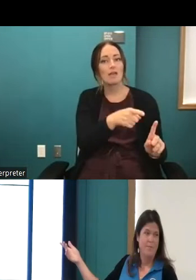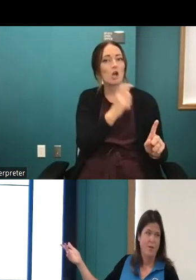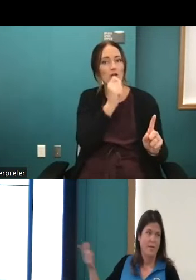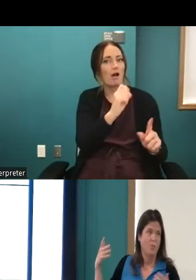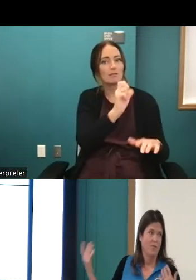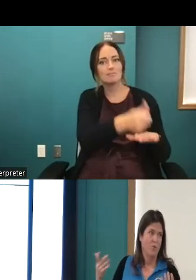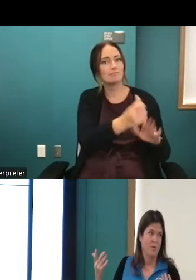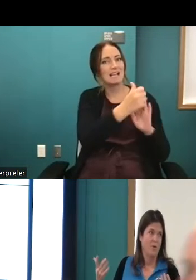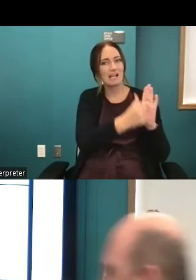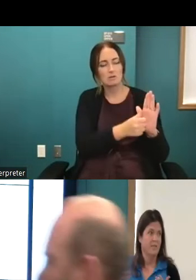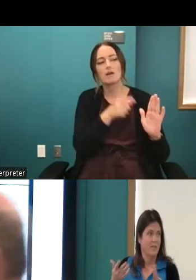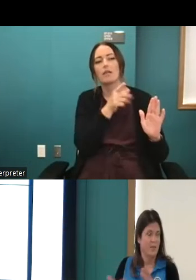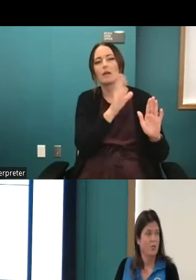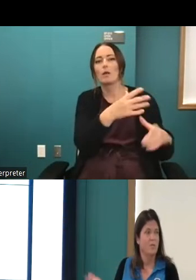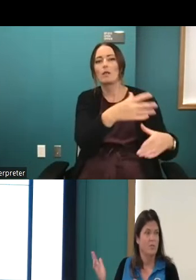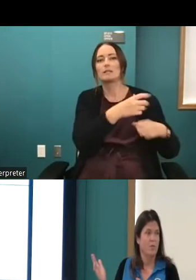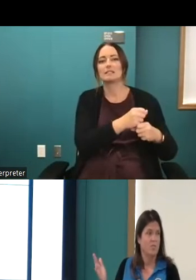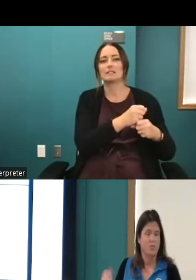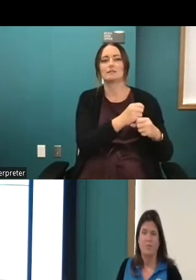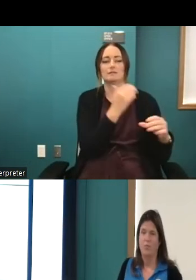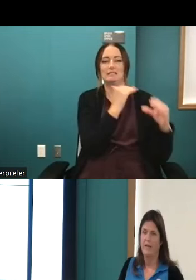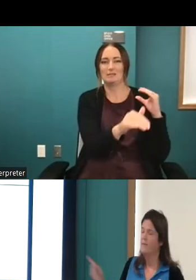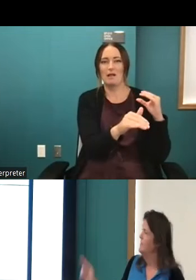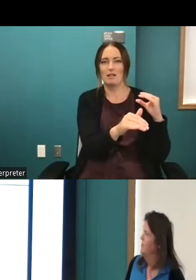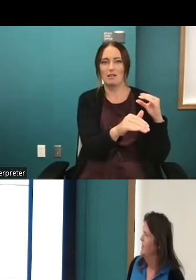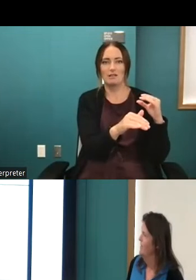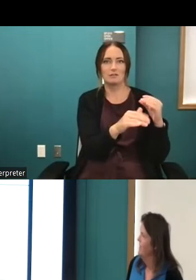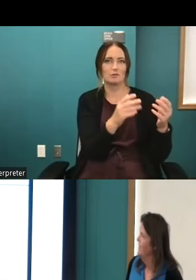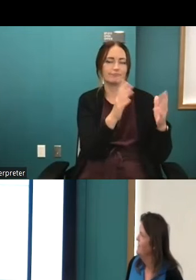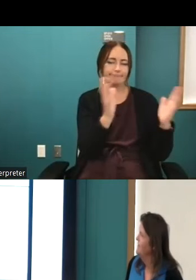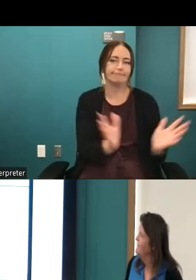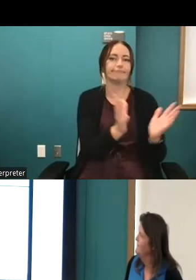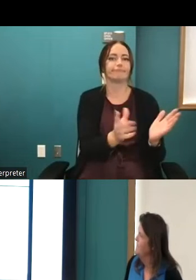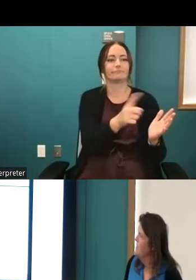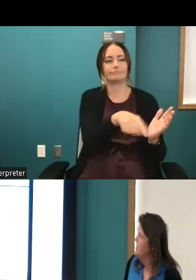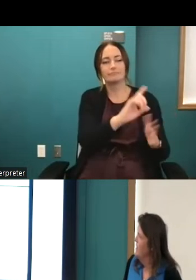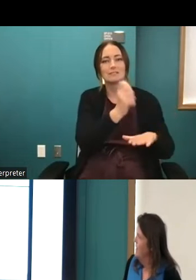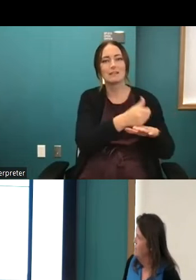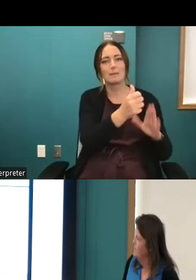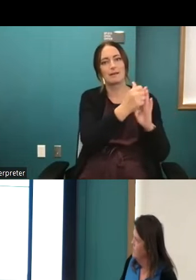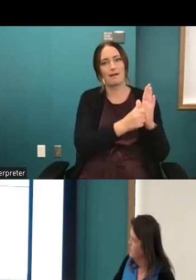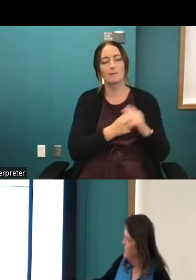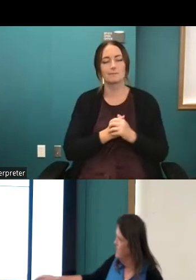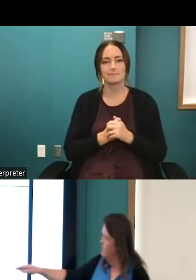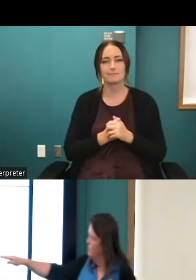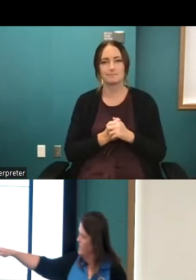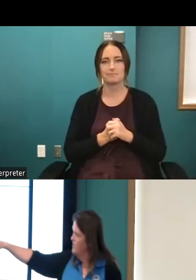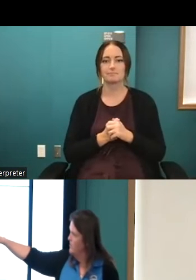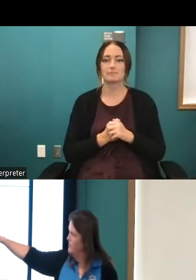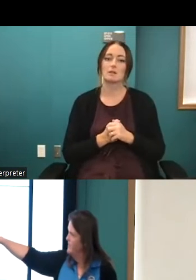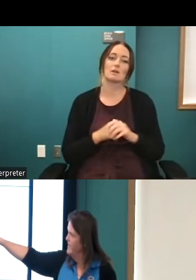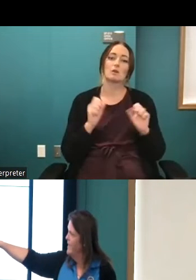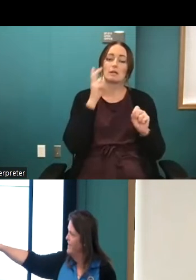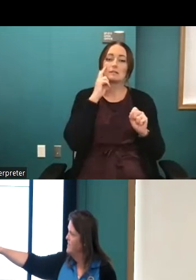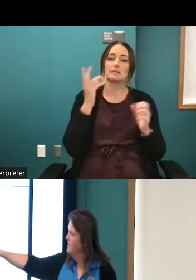an email, like a referral email, like to encourage them to register for it. Go ahead and click again. So you can see here, once